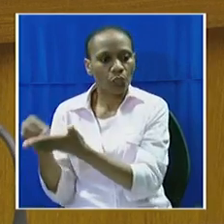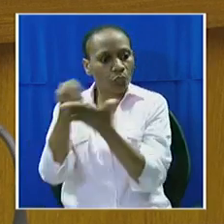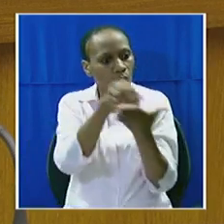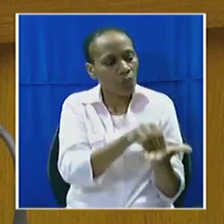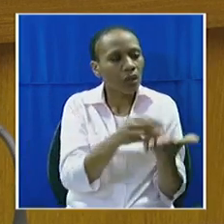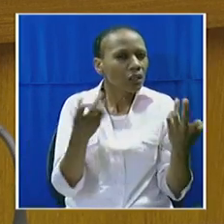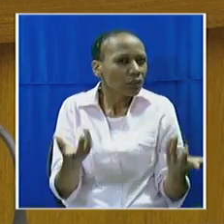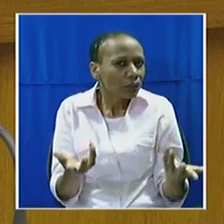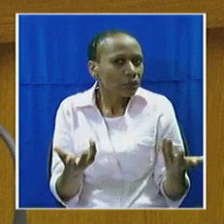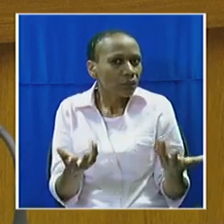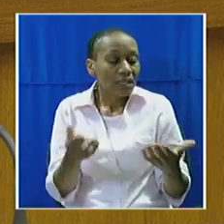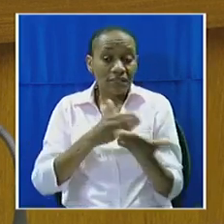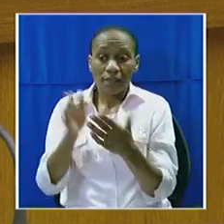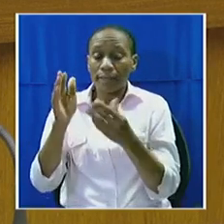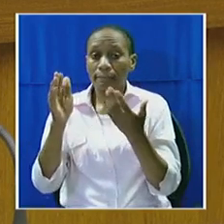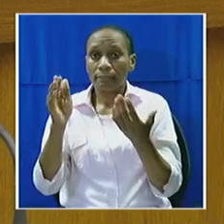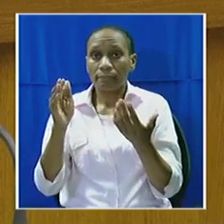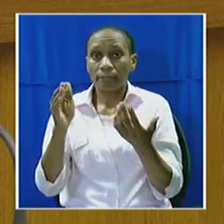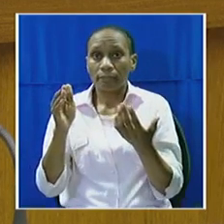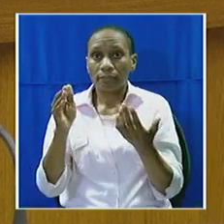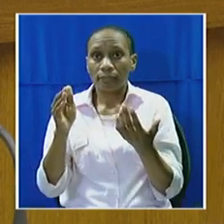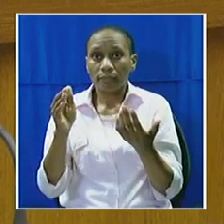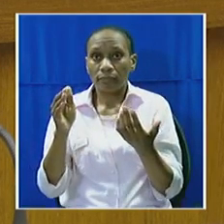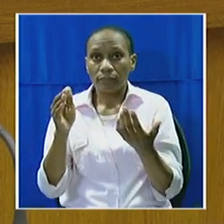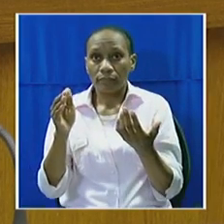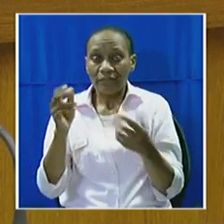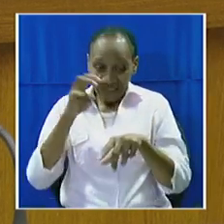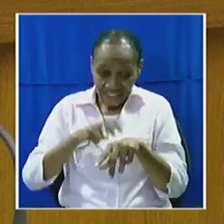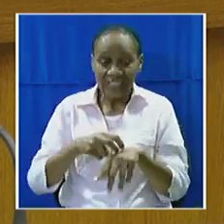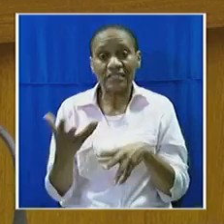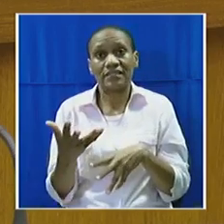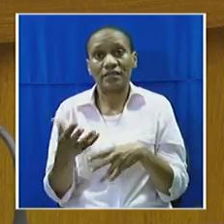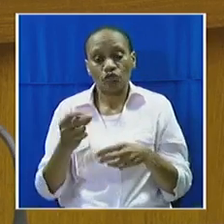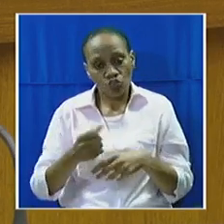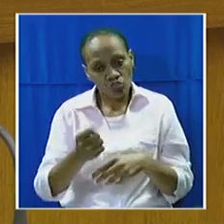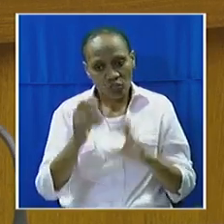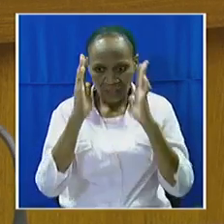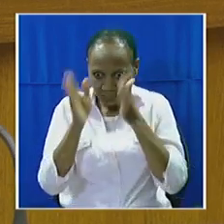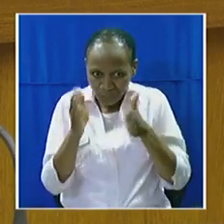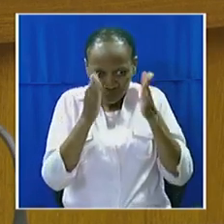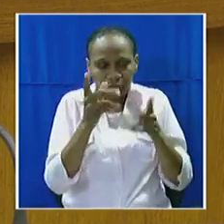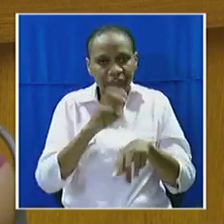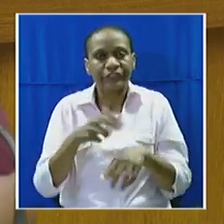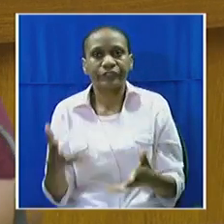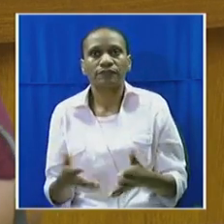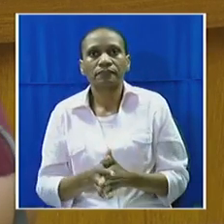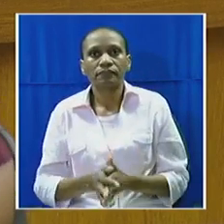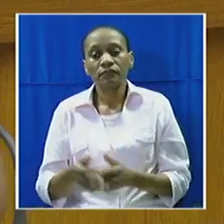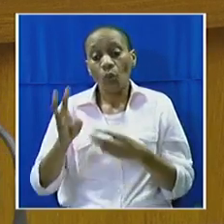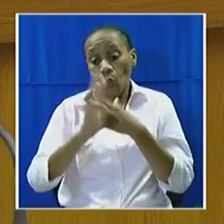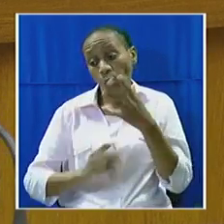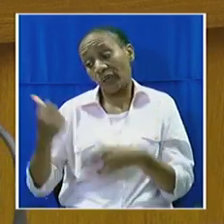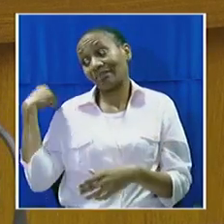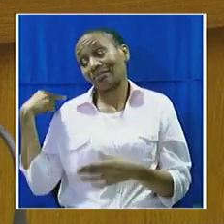in the world that have shut down, are just some of the elements which need and require urgent attention. This past week, it's